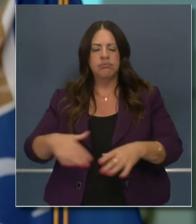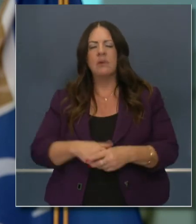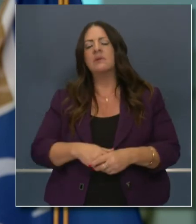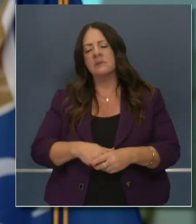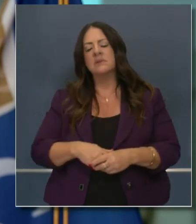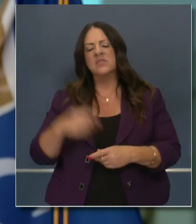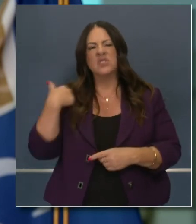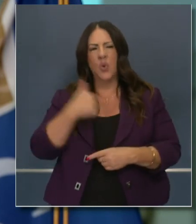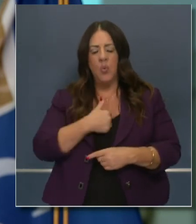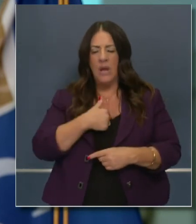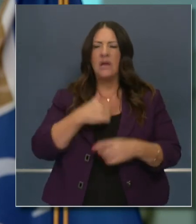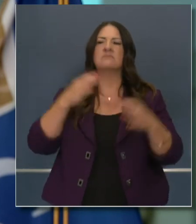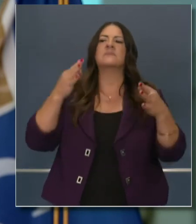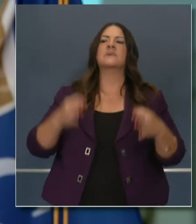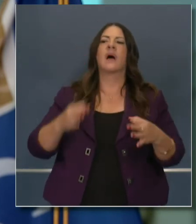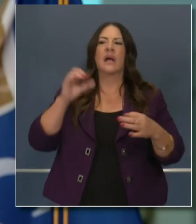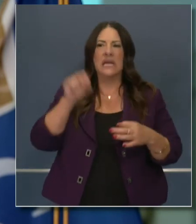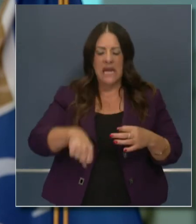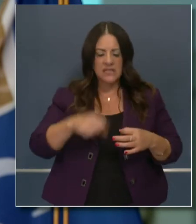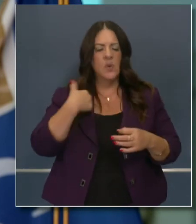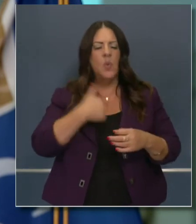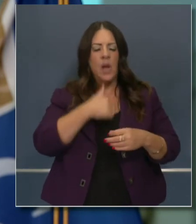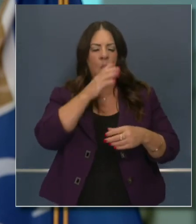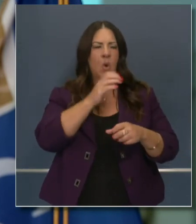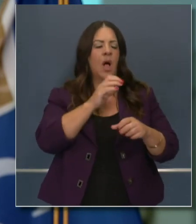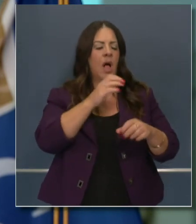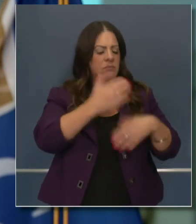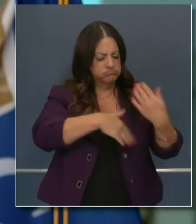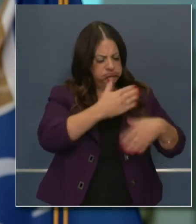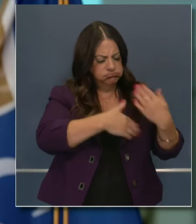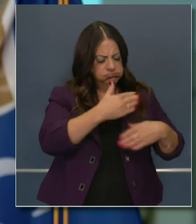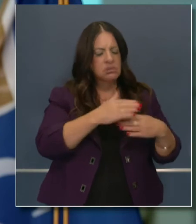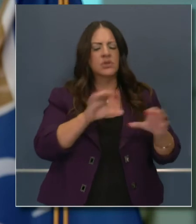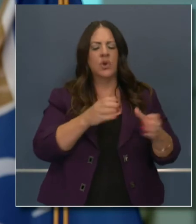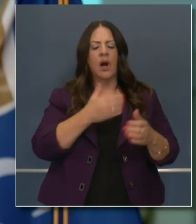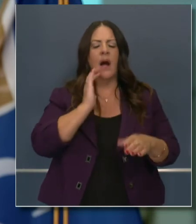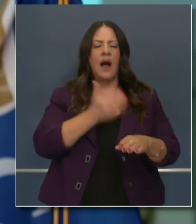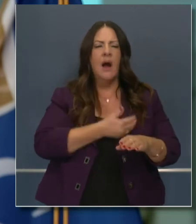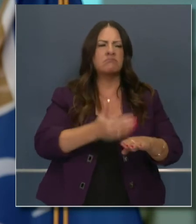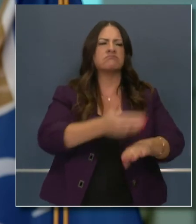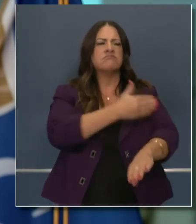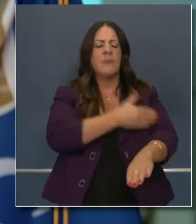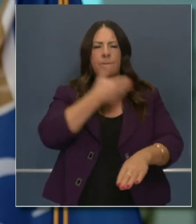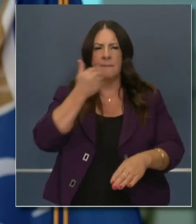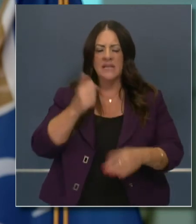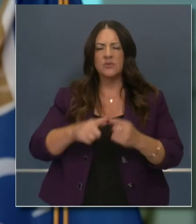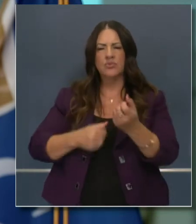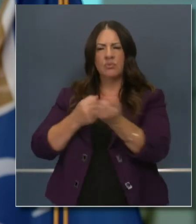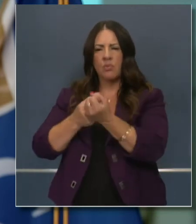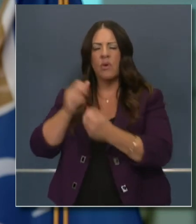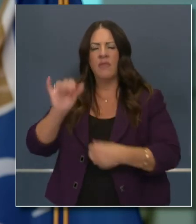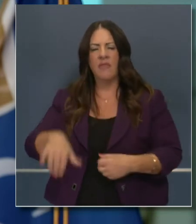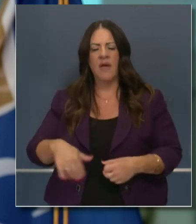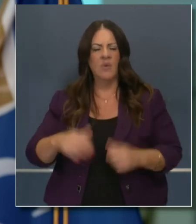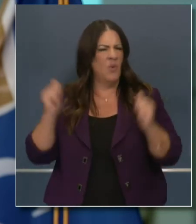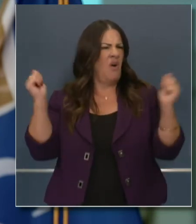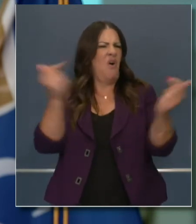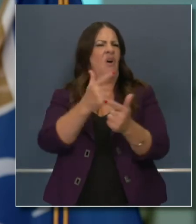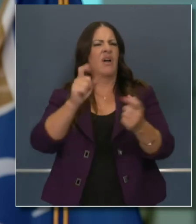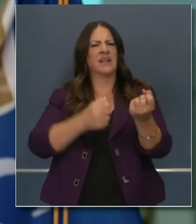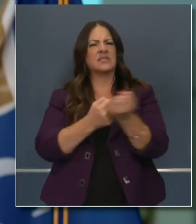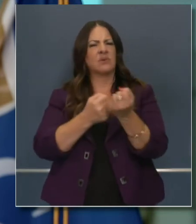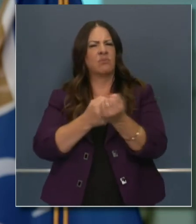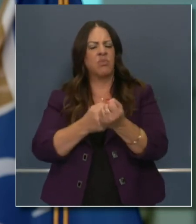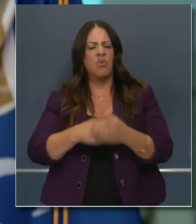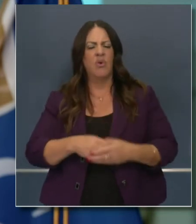to advance that effort. But the point you're making is more broad. It is that all of us need support, and I'll put up the work we've done on